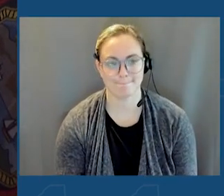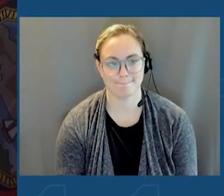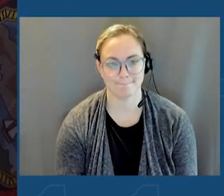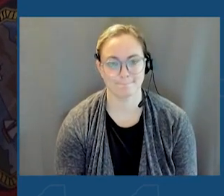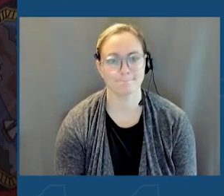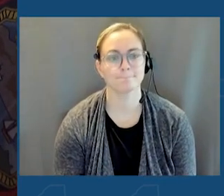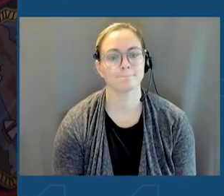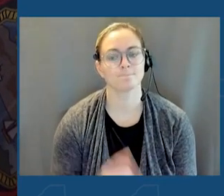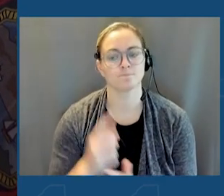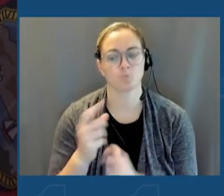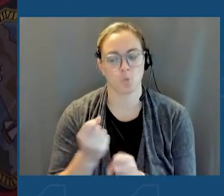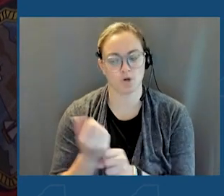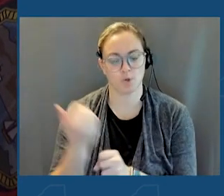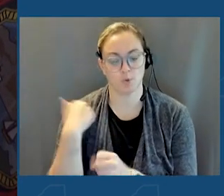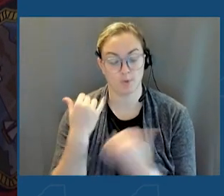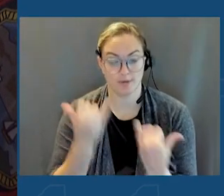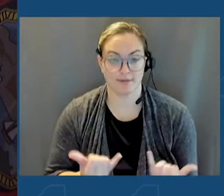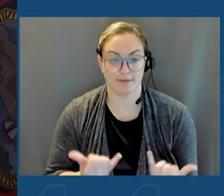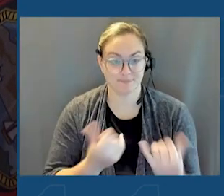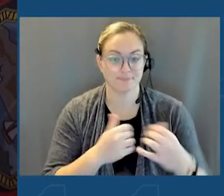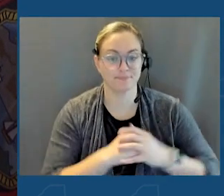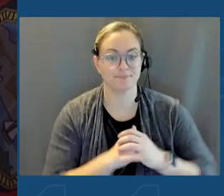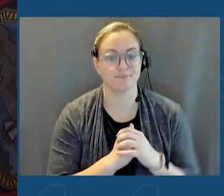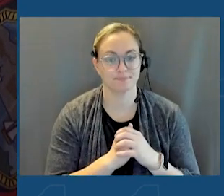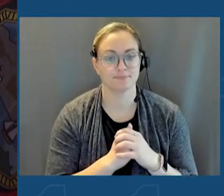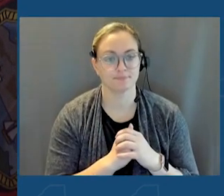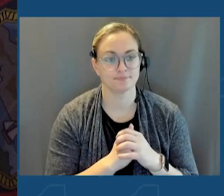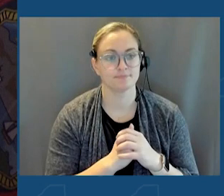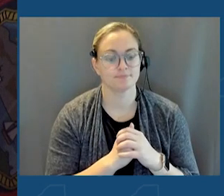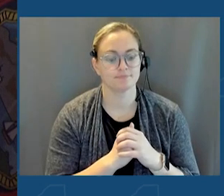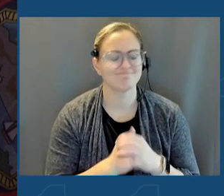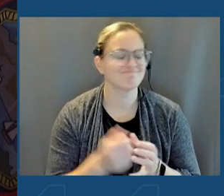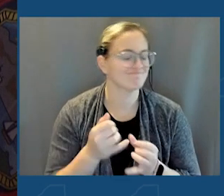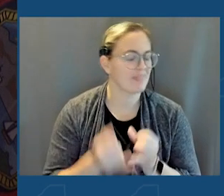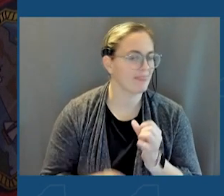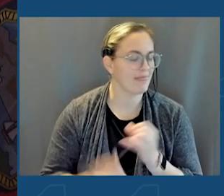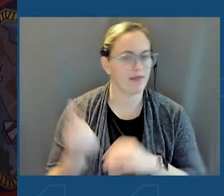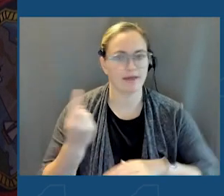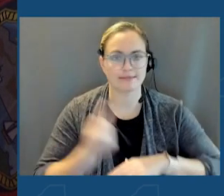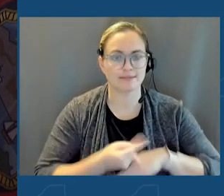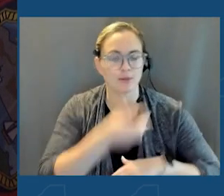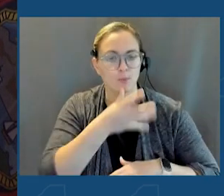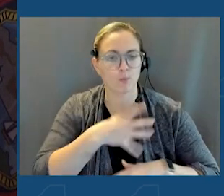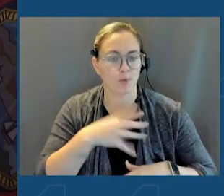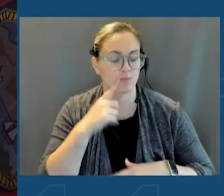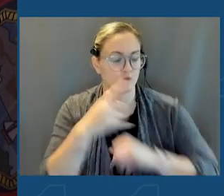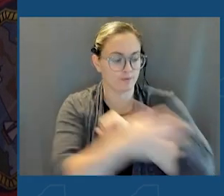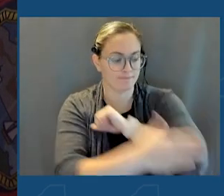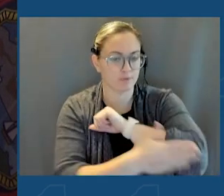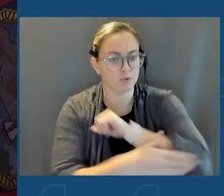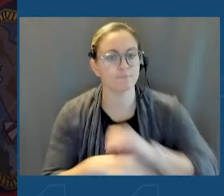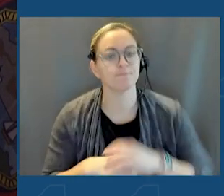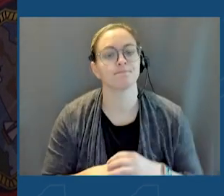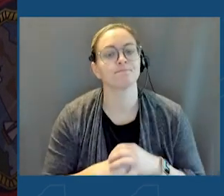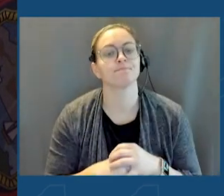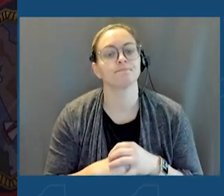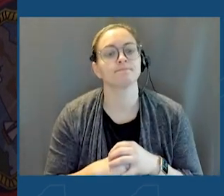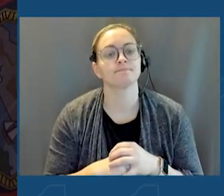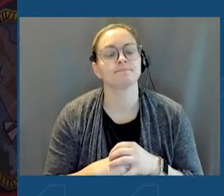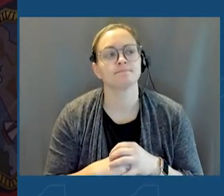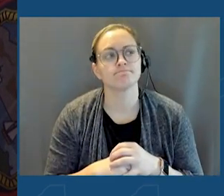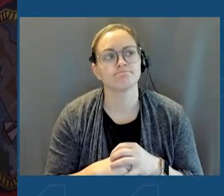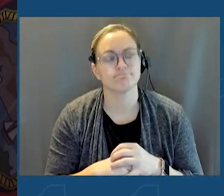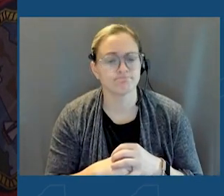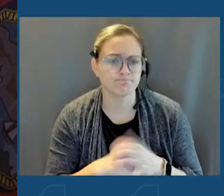1 year ago today was the last day that the women of this country had a